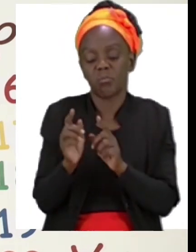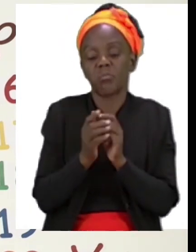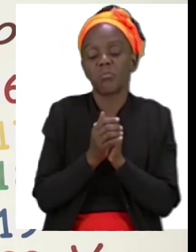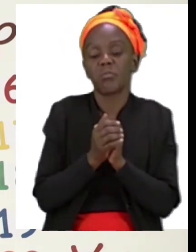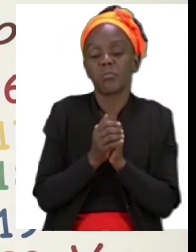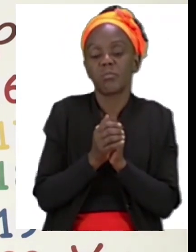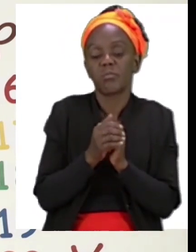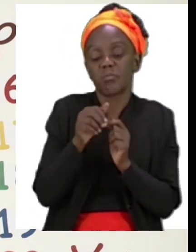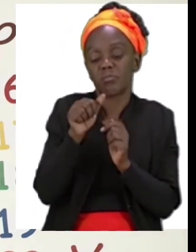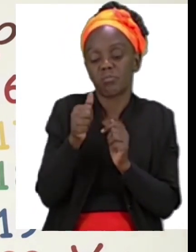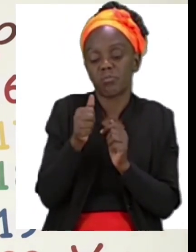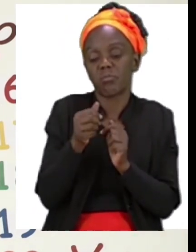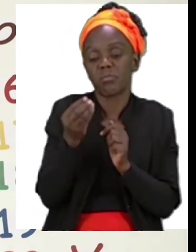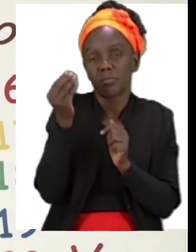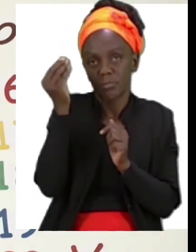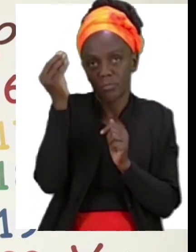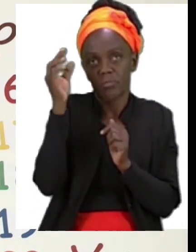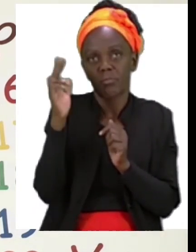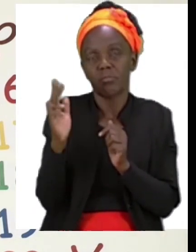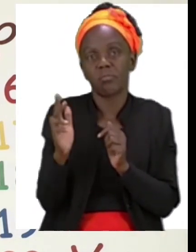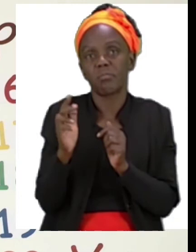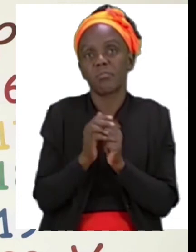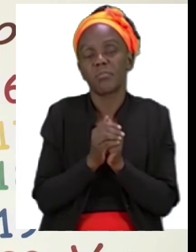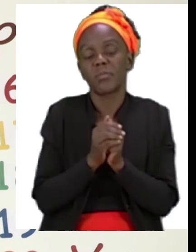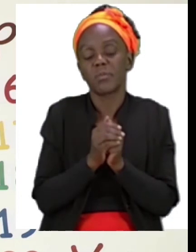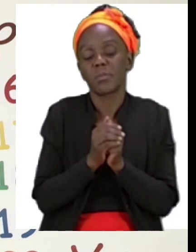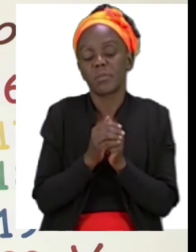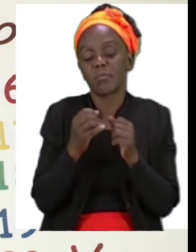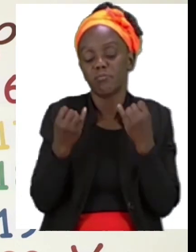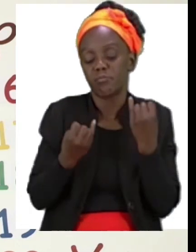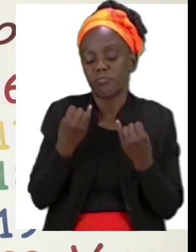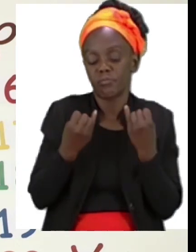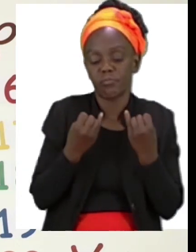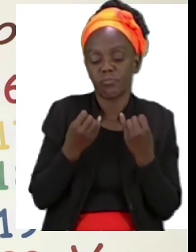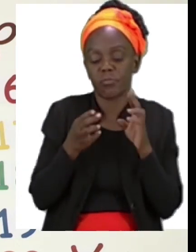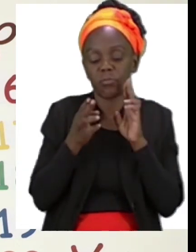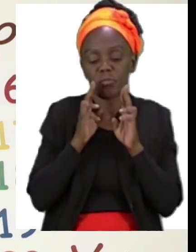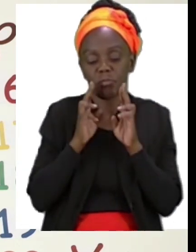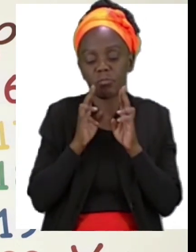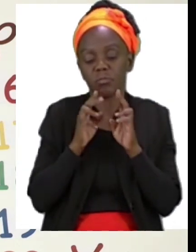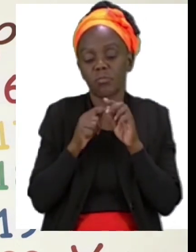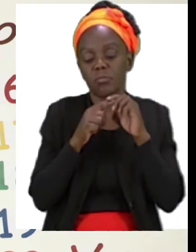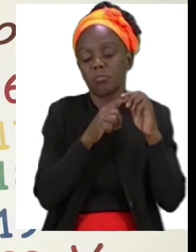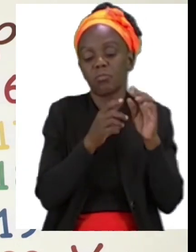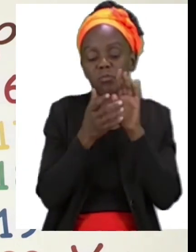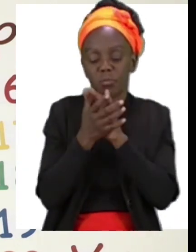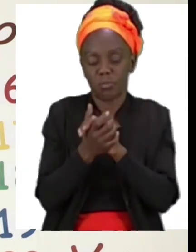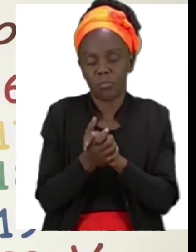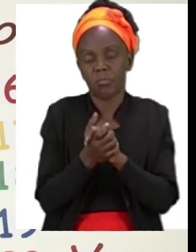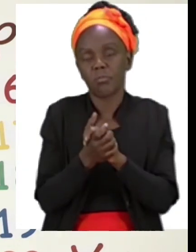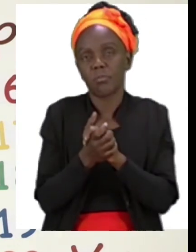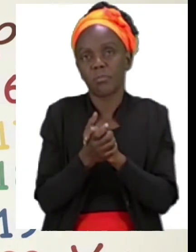from another adult. Have fun talking about your special friend, and I will see you